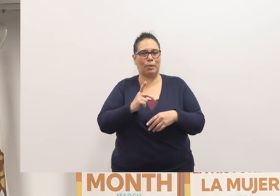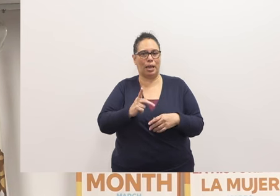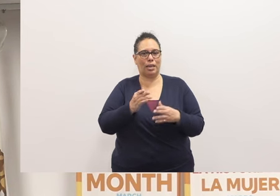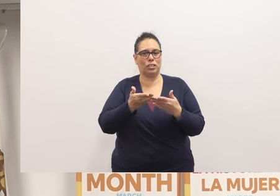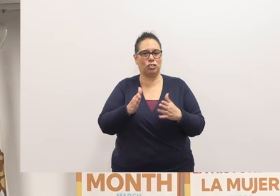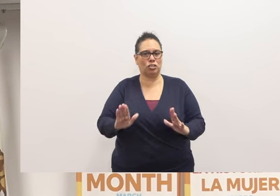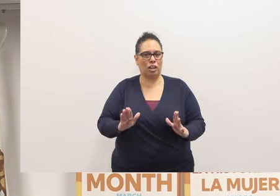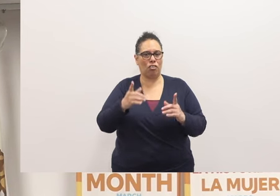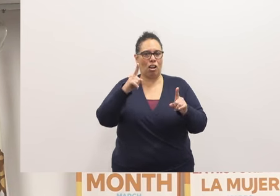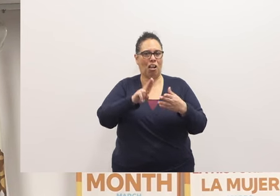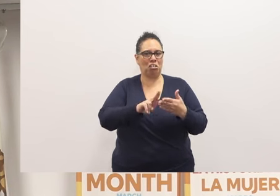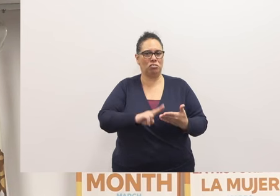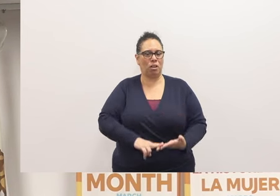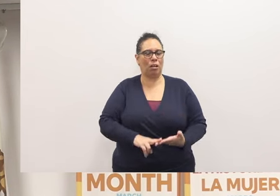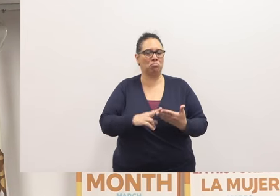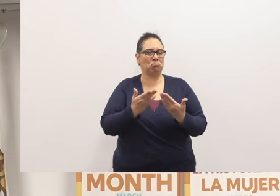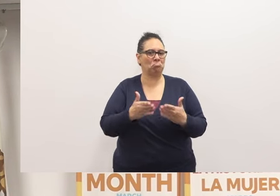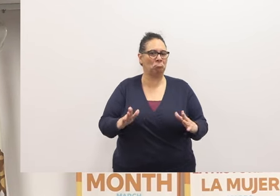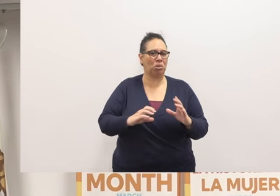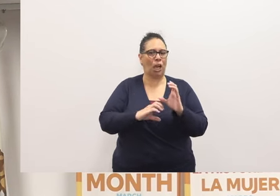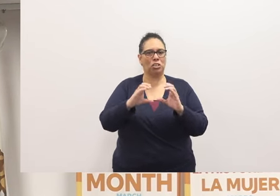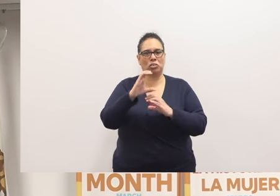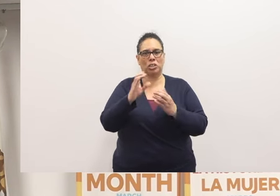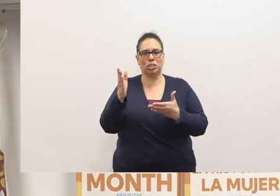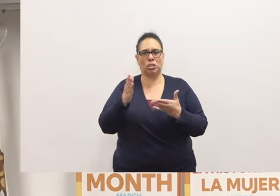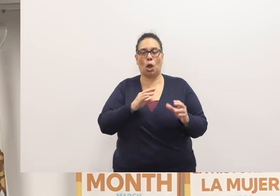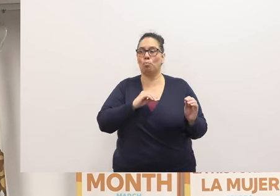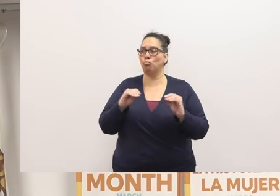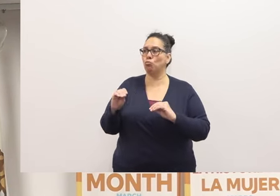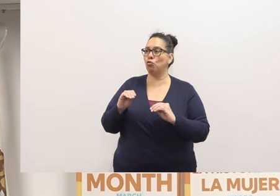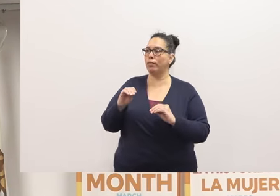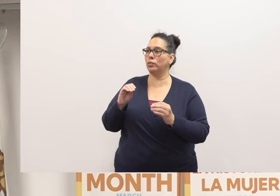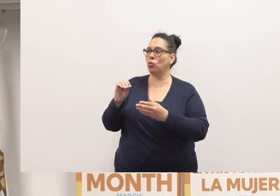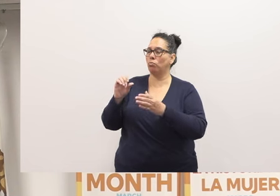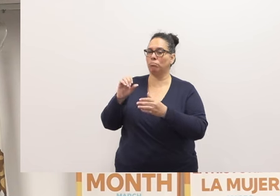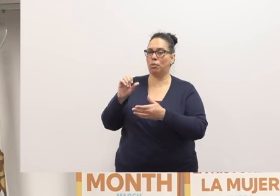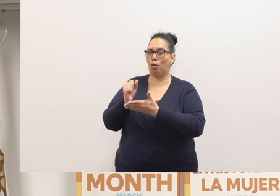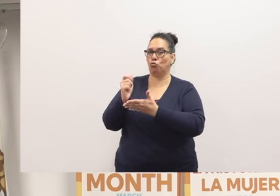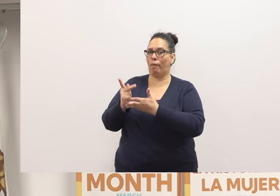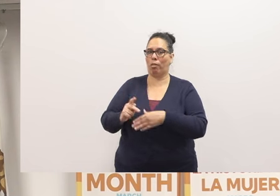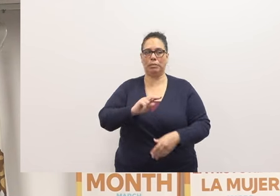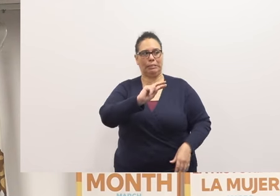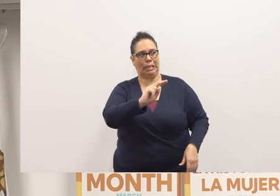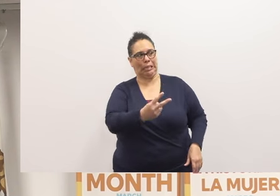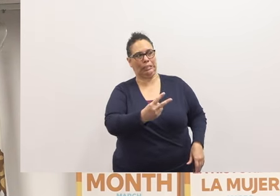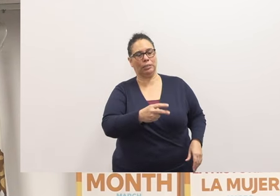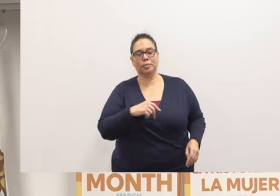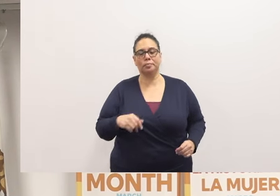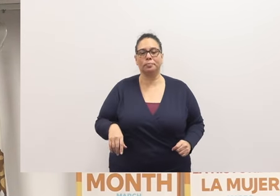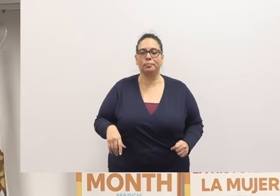and construction services. Move approval. Second.